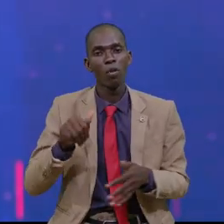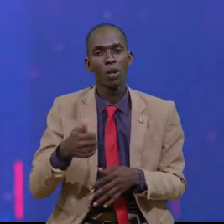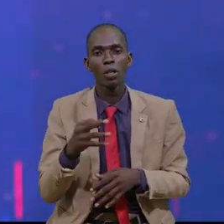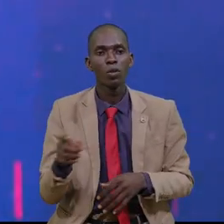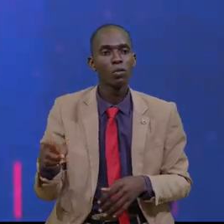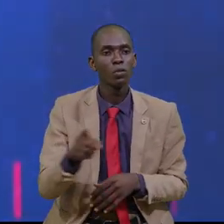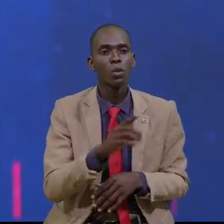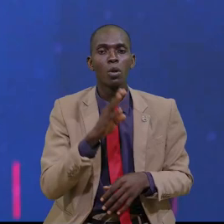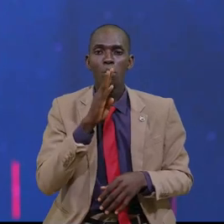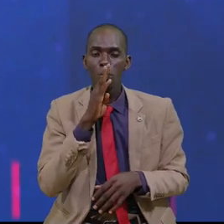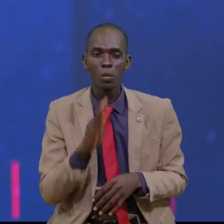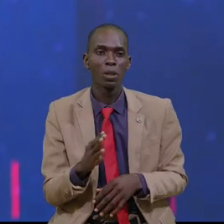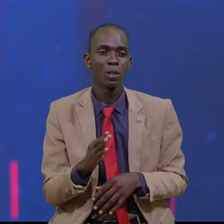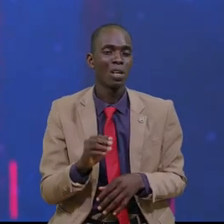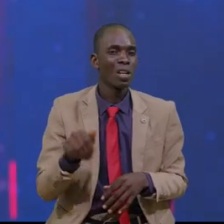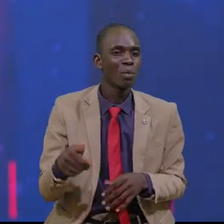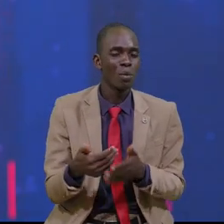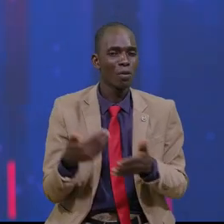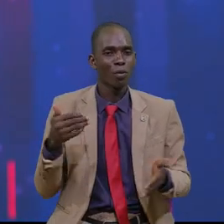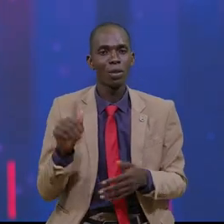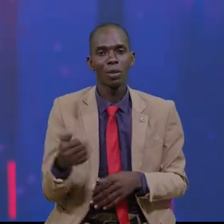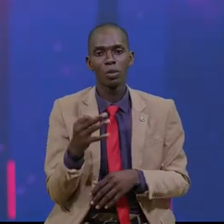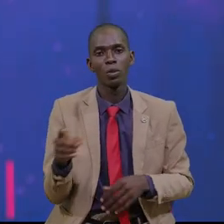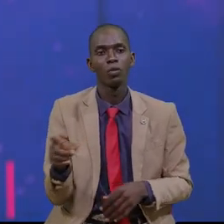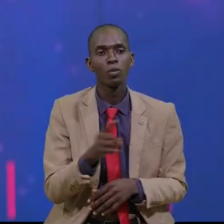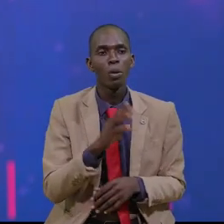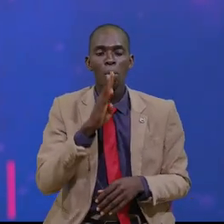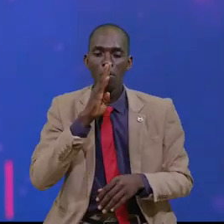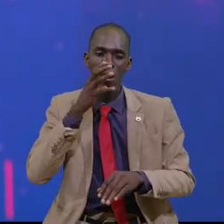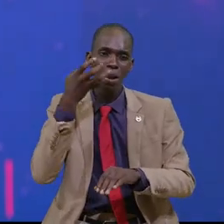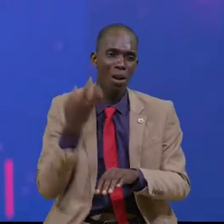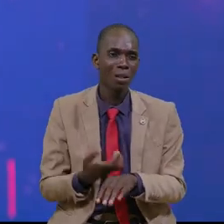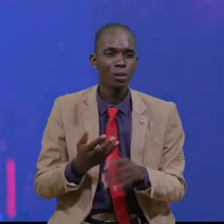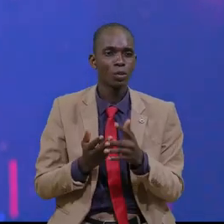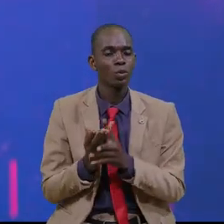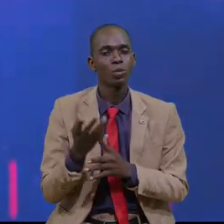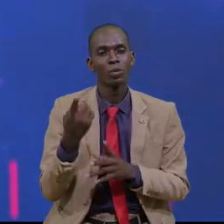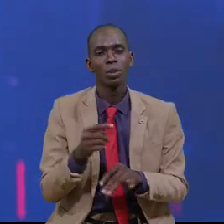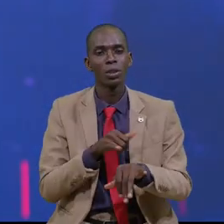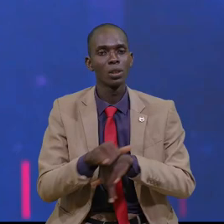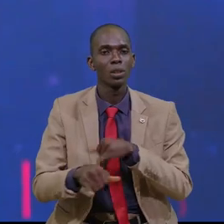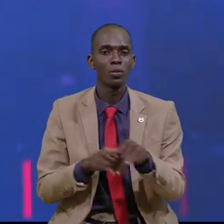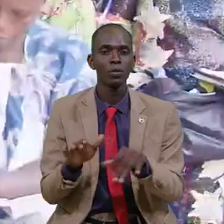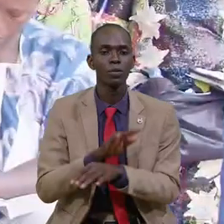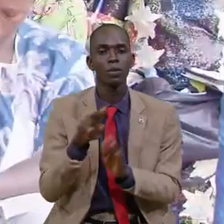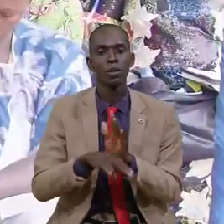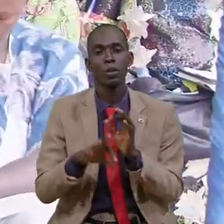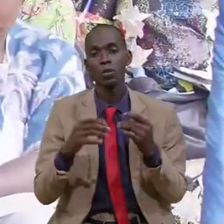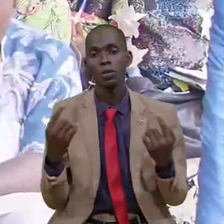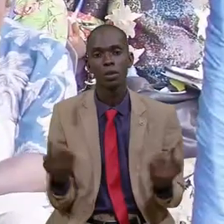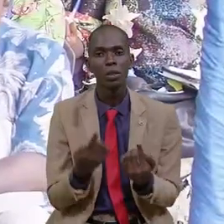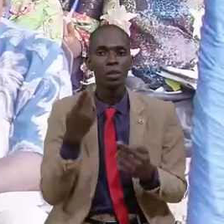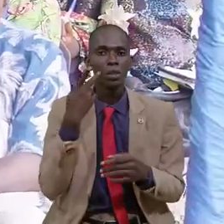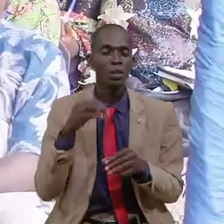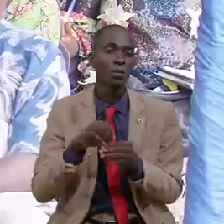you, lest any of you be hardened through the deceitfulness of sin. Look at verse 14.